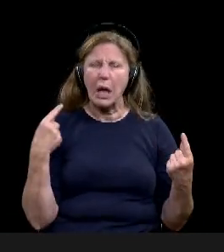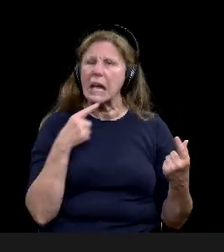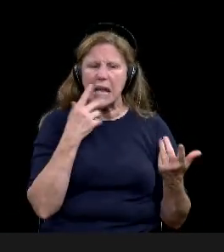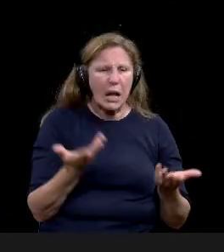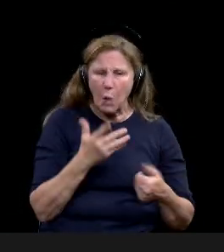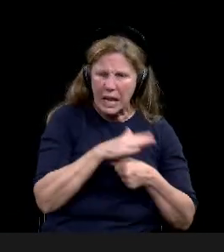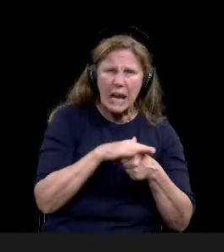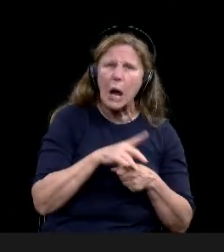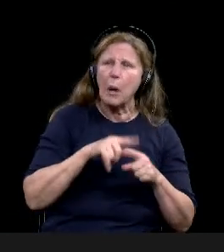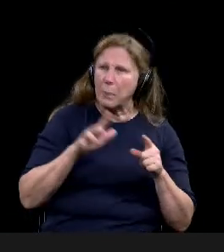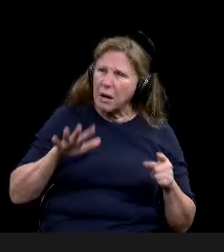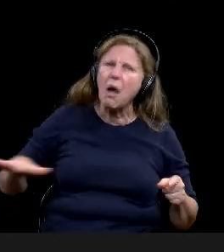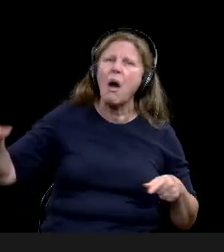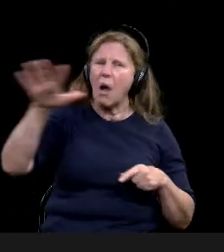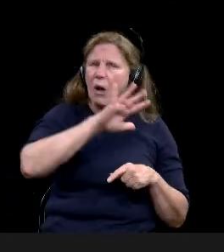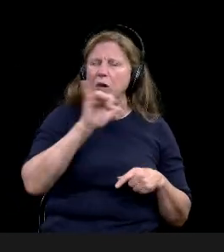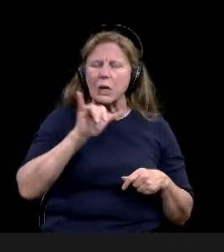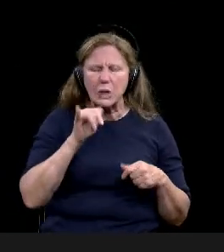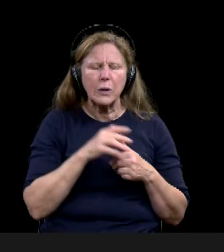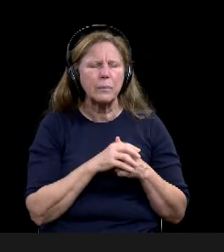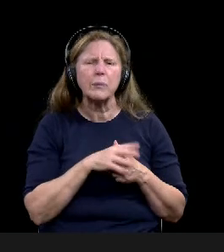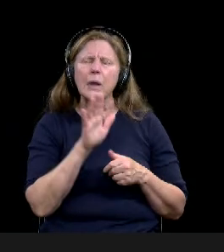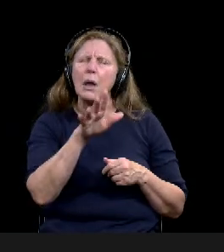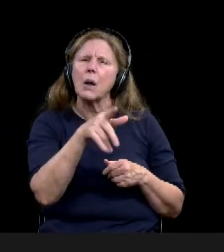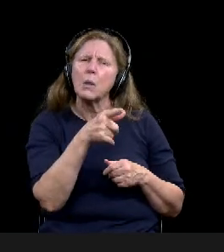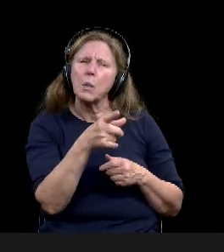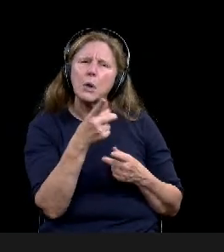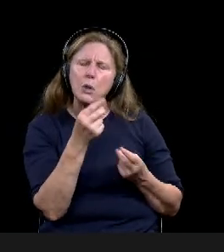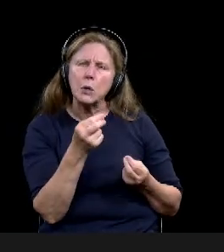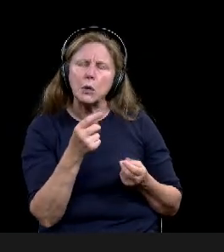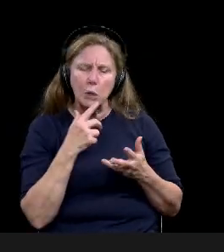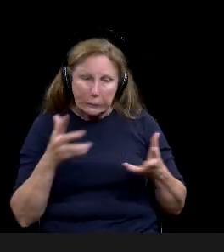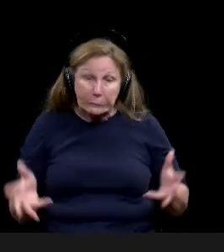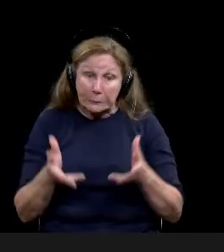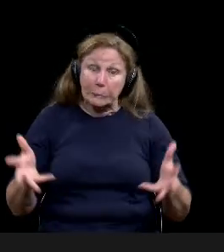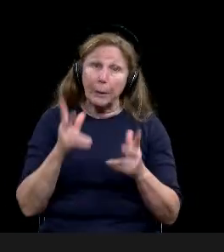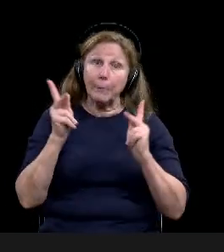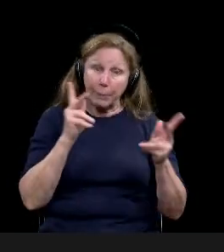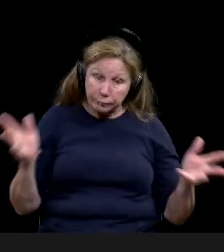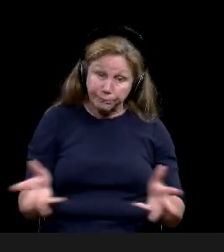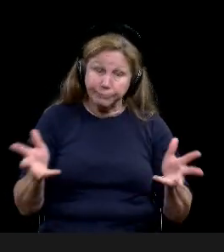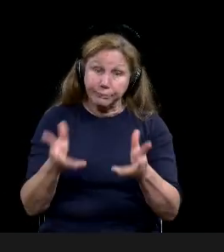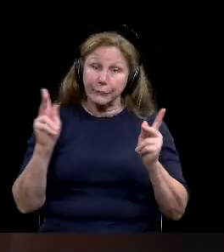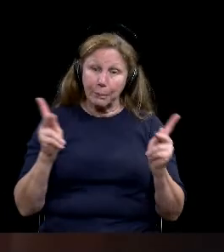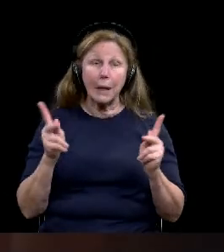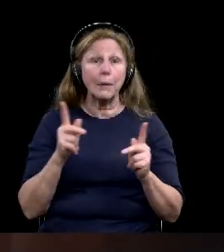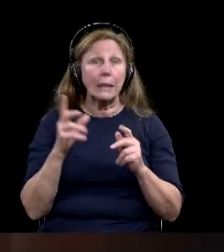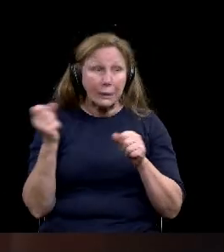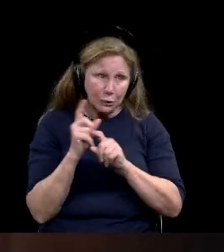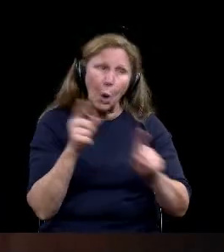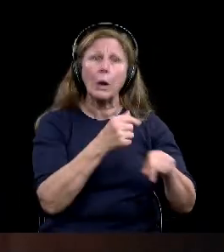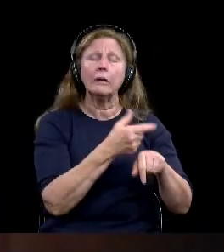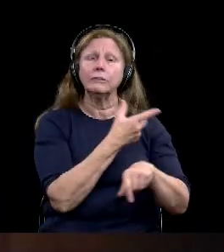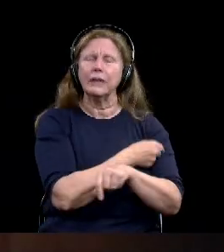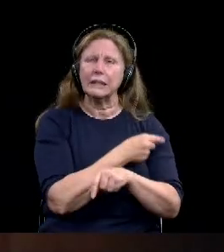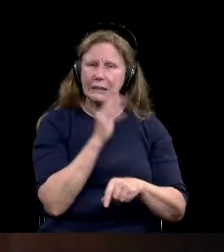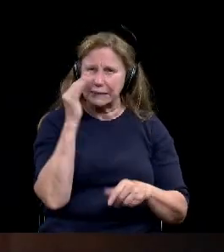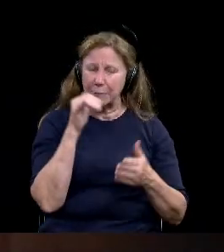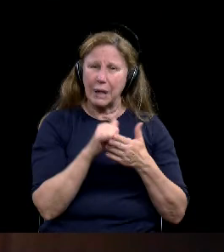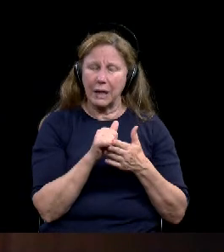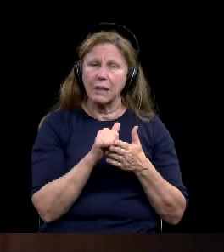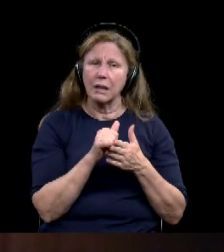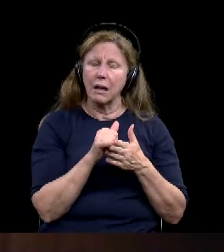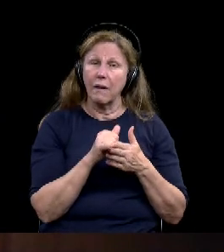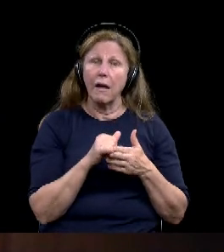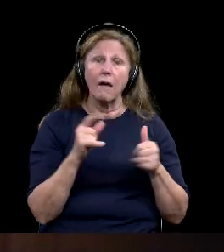getting vaccinated? Because it seems like, you know, very, very little of the population is actually fully vaccinated. Sure. I will give this